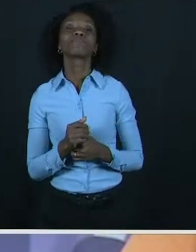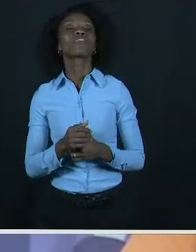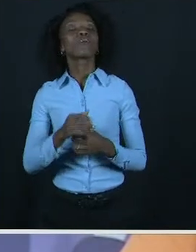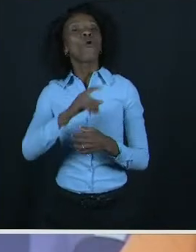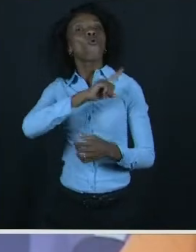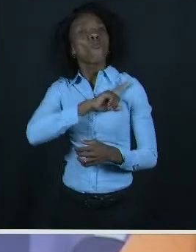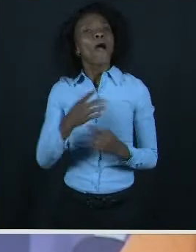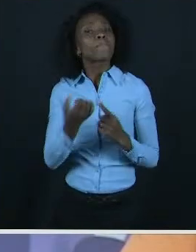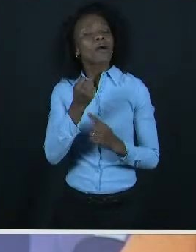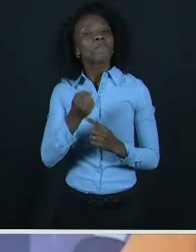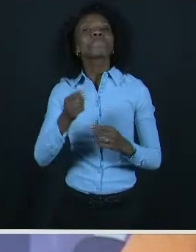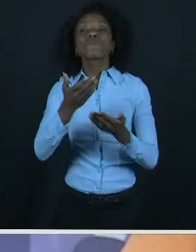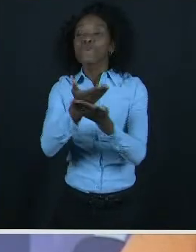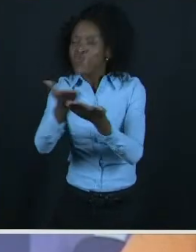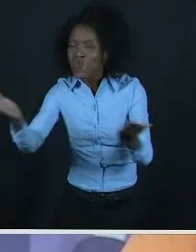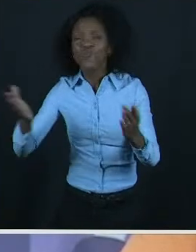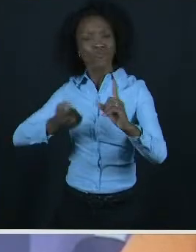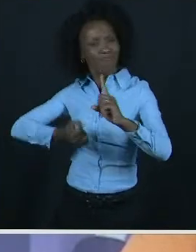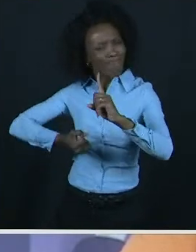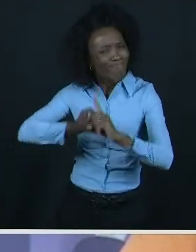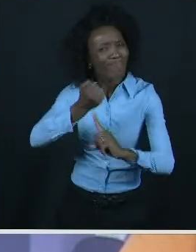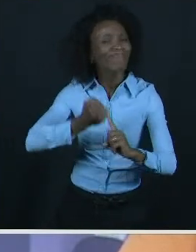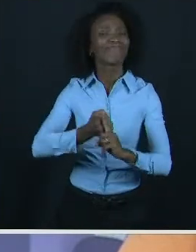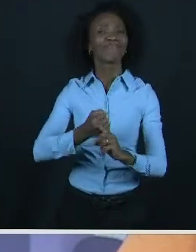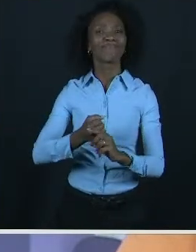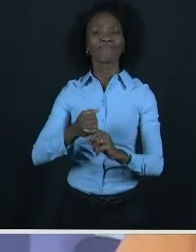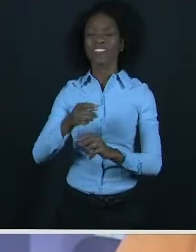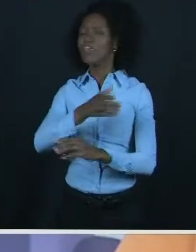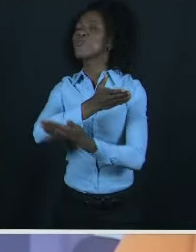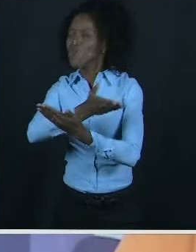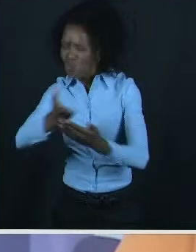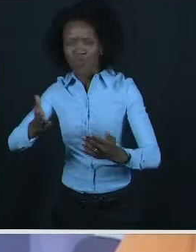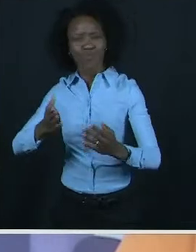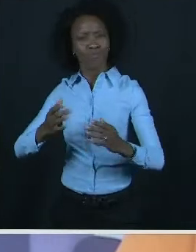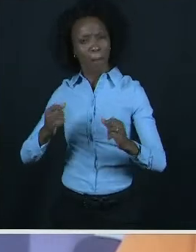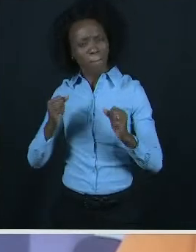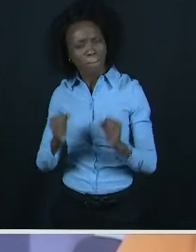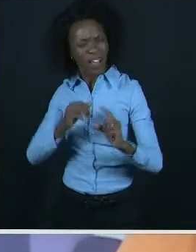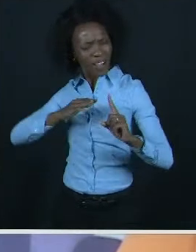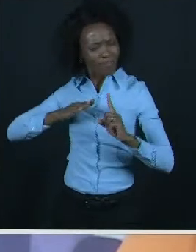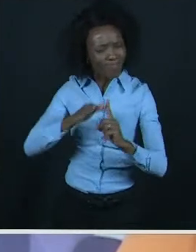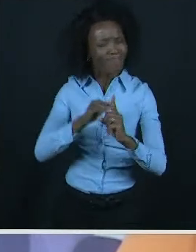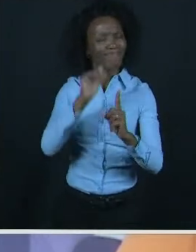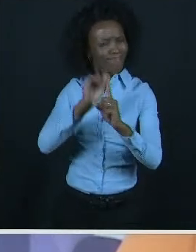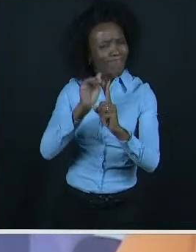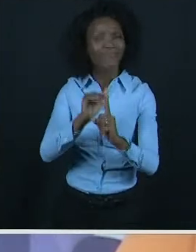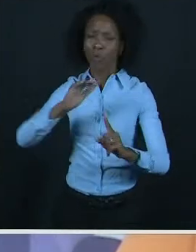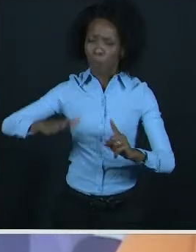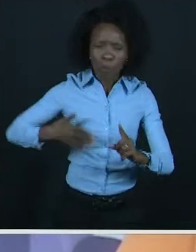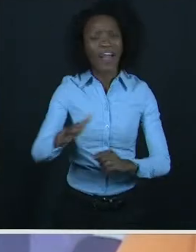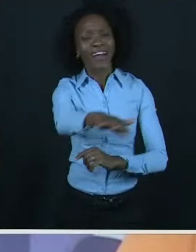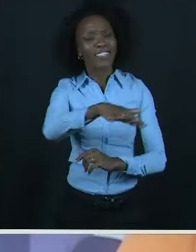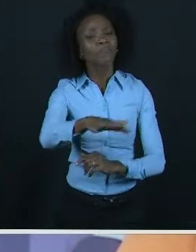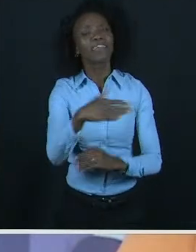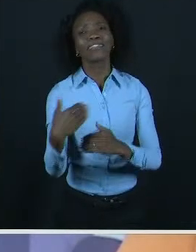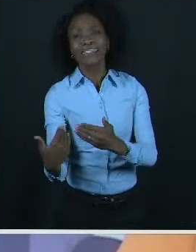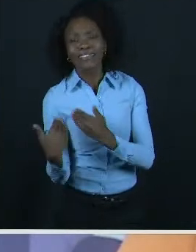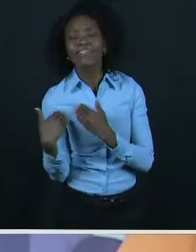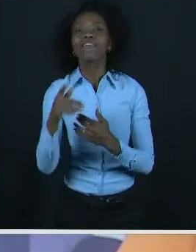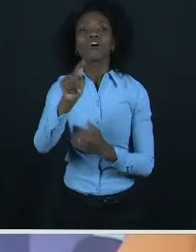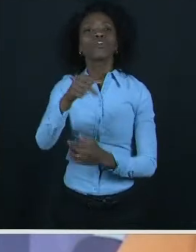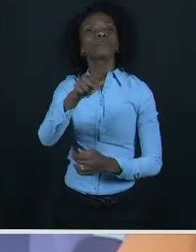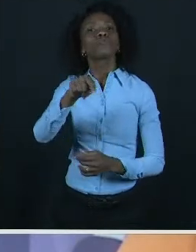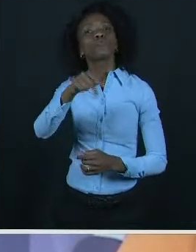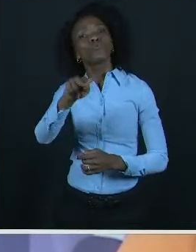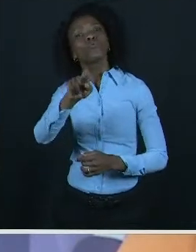instance. This has been because you have been insisting that these Thuthuzela centers must be spread